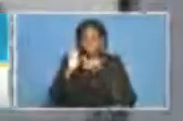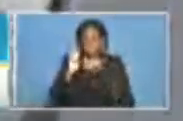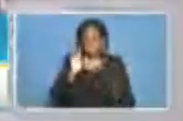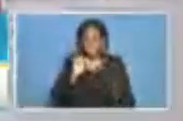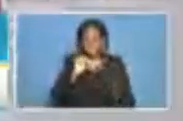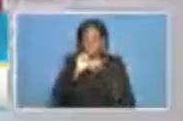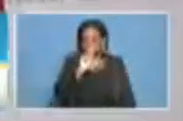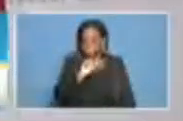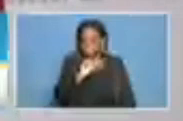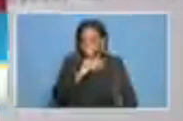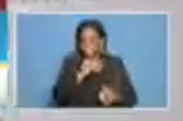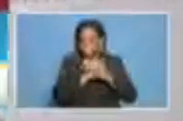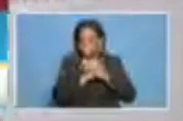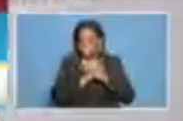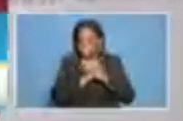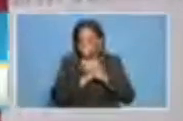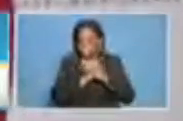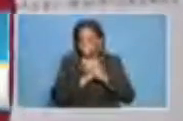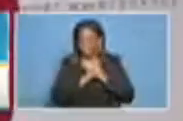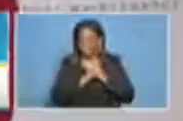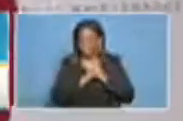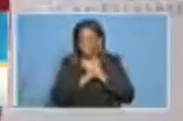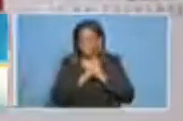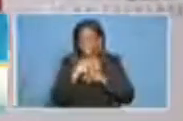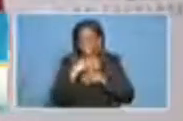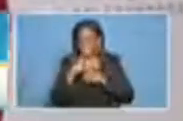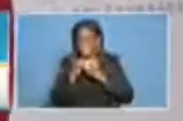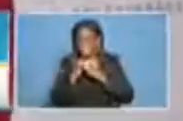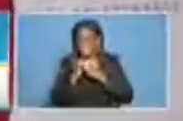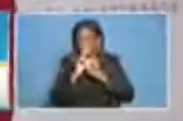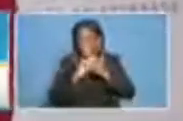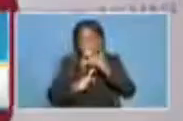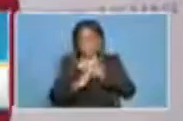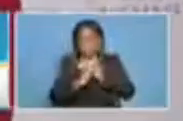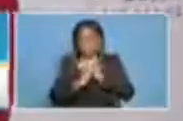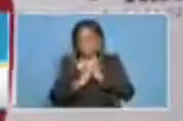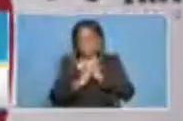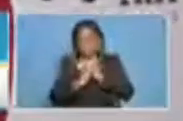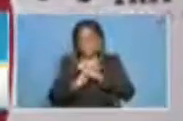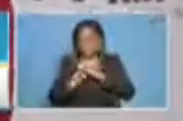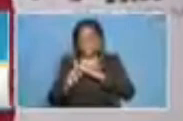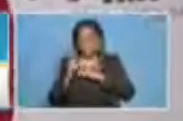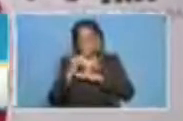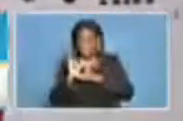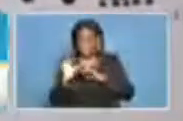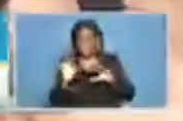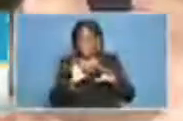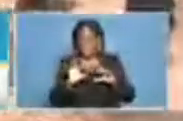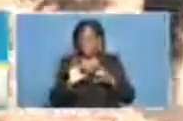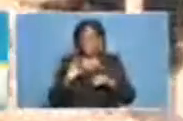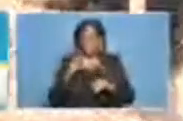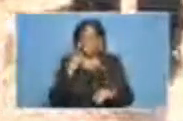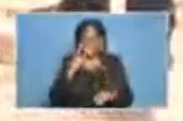company has demonstrated to us that they are very committed, they are very competent. The projects that they select, we can see that they put a lot of thought into